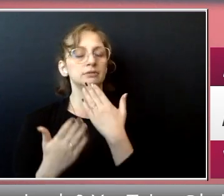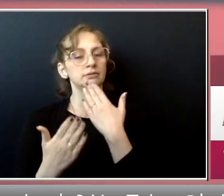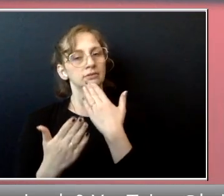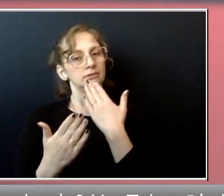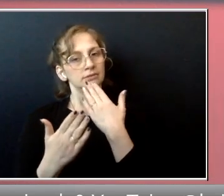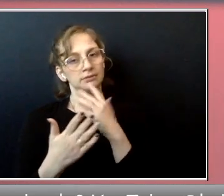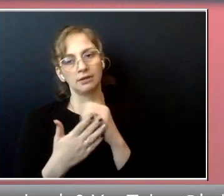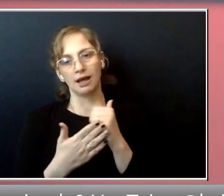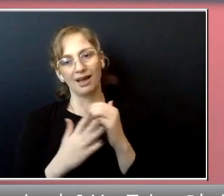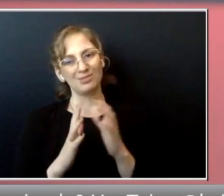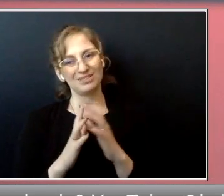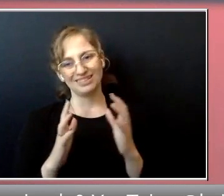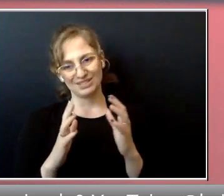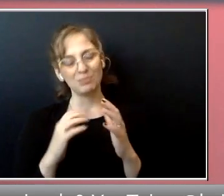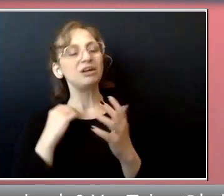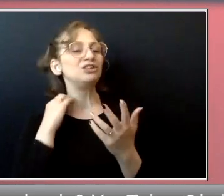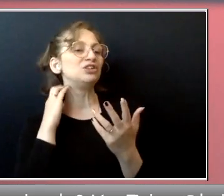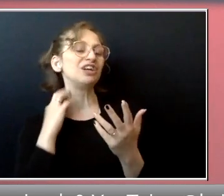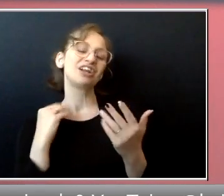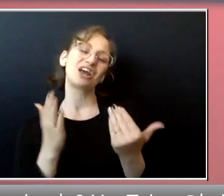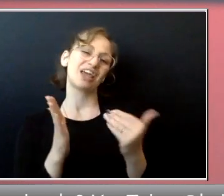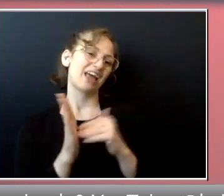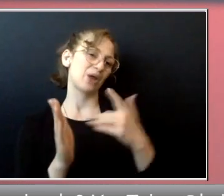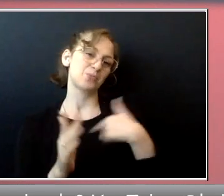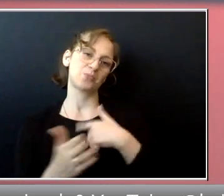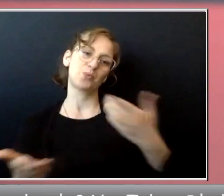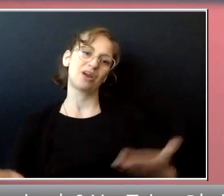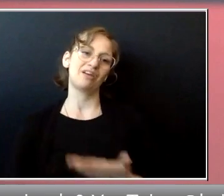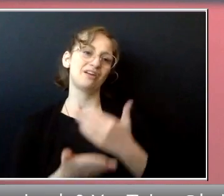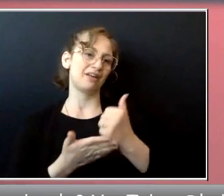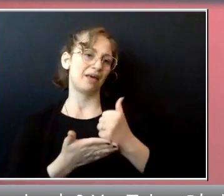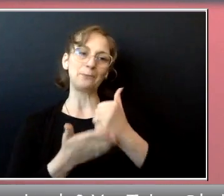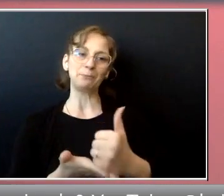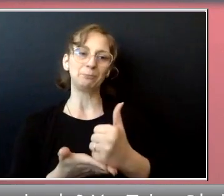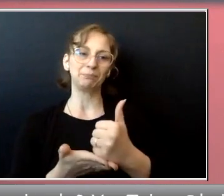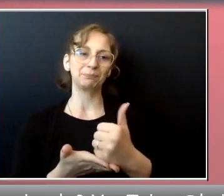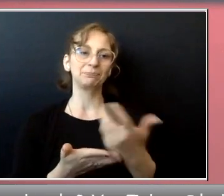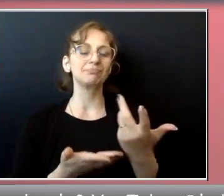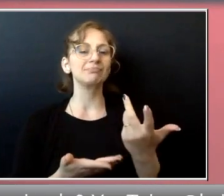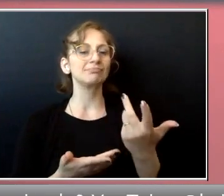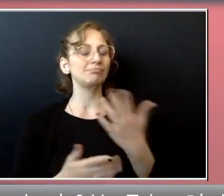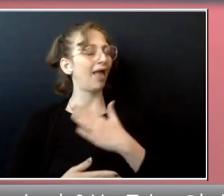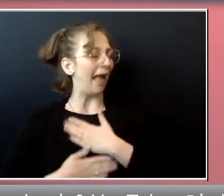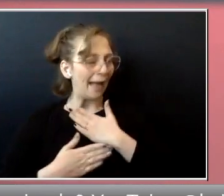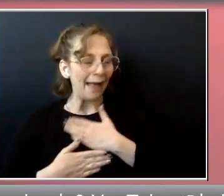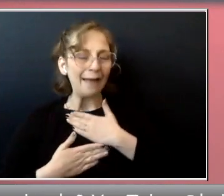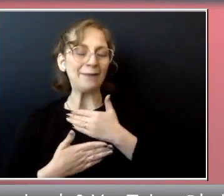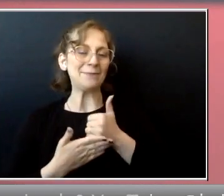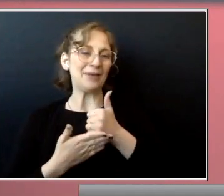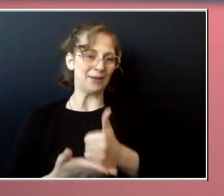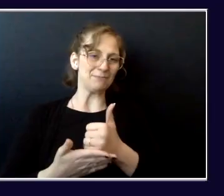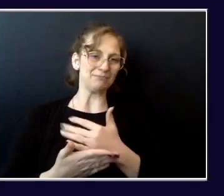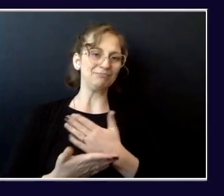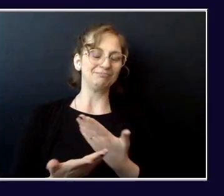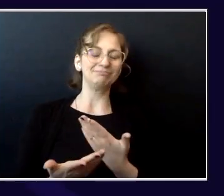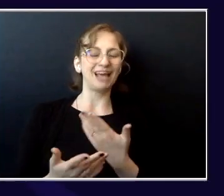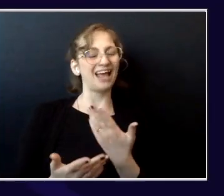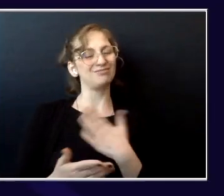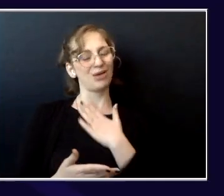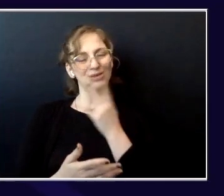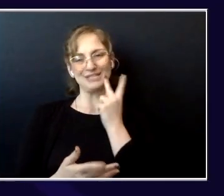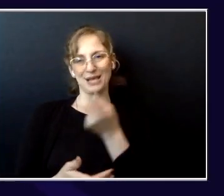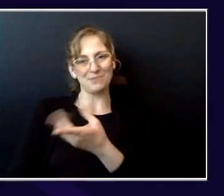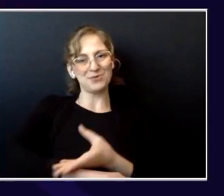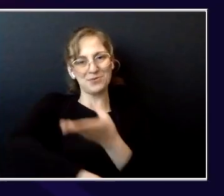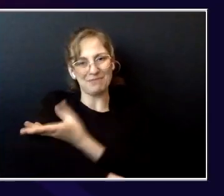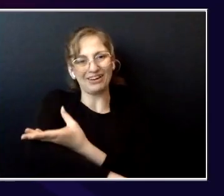And again, we're here to help, and we're really happy to help and glad that he's doing much better. And you always talk about that when we have you on